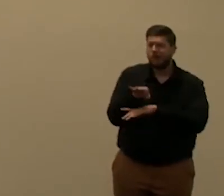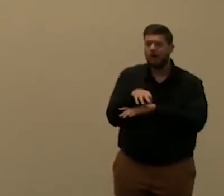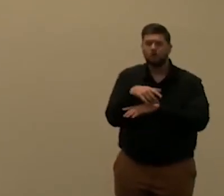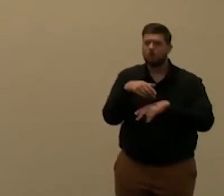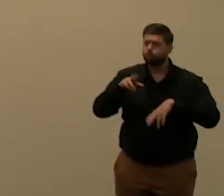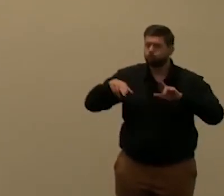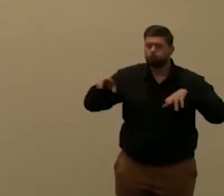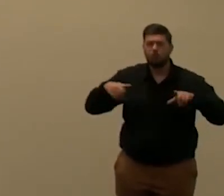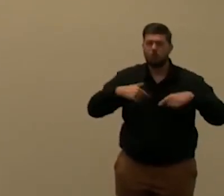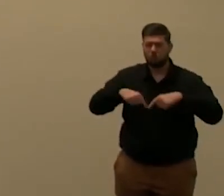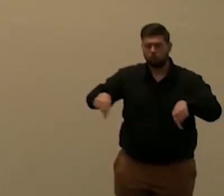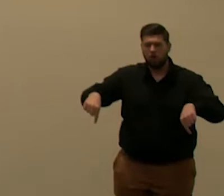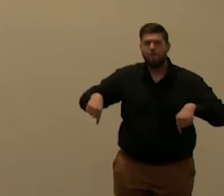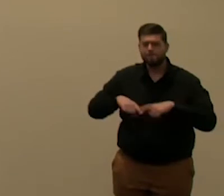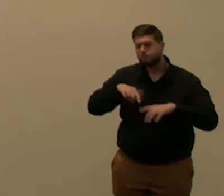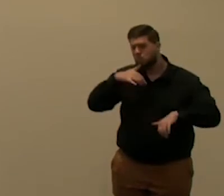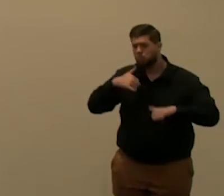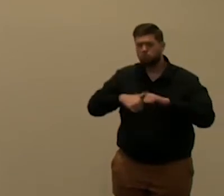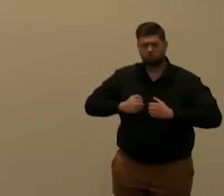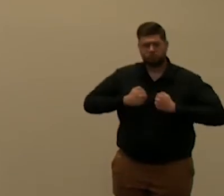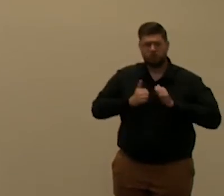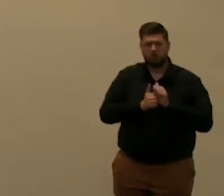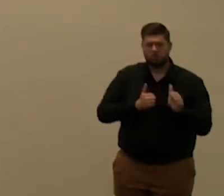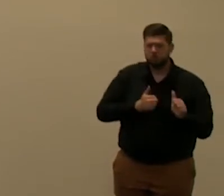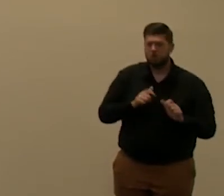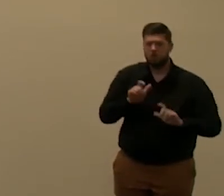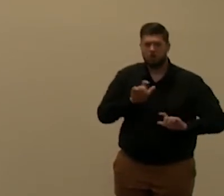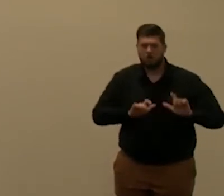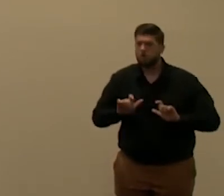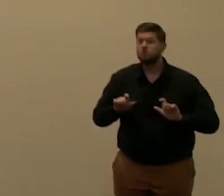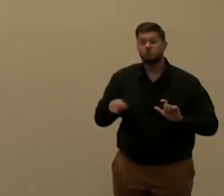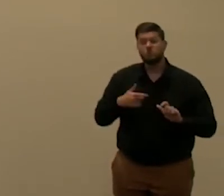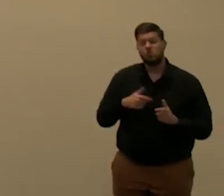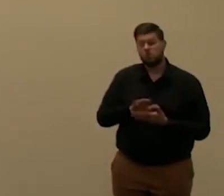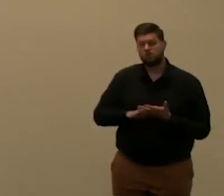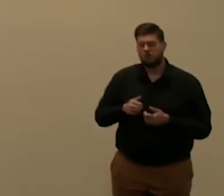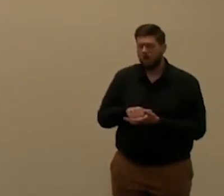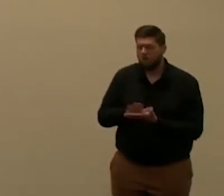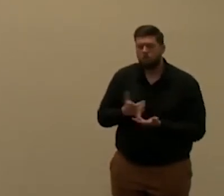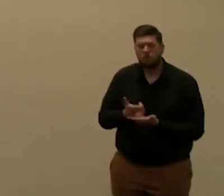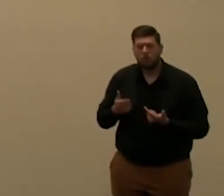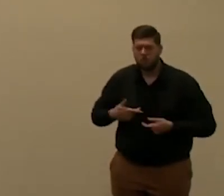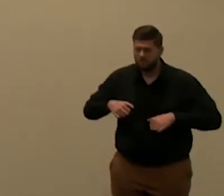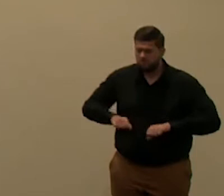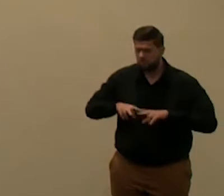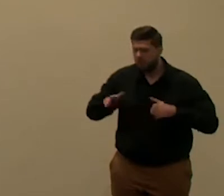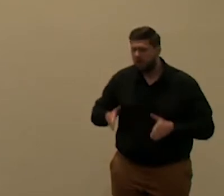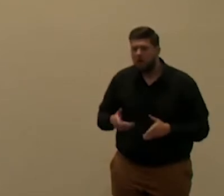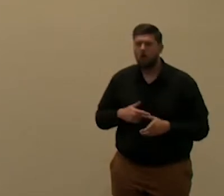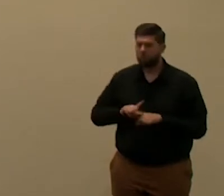company. So they bought all kinds of very fancy furniture and stuff like that. So we actually created a together